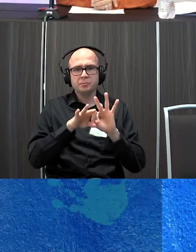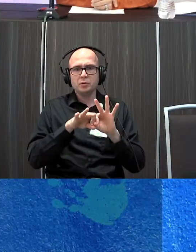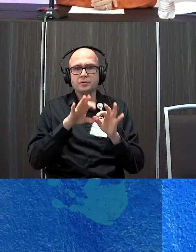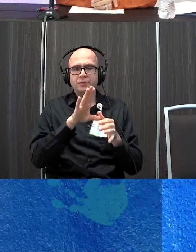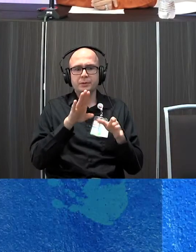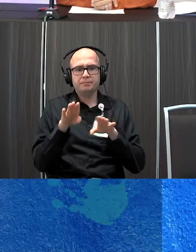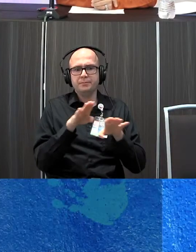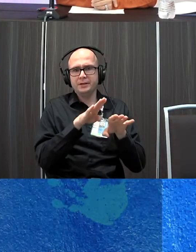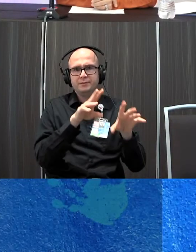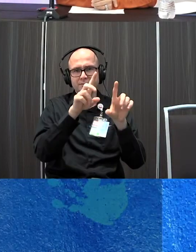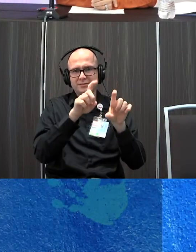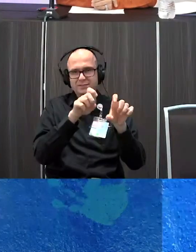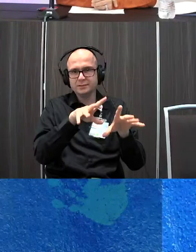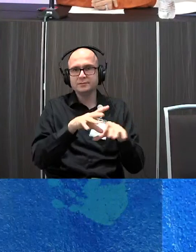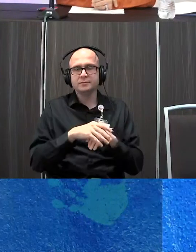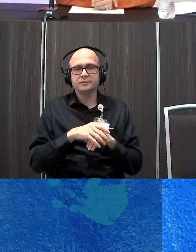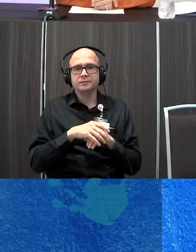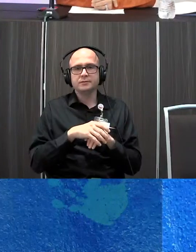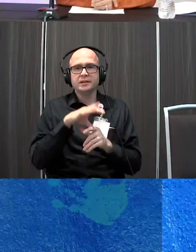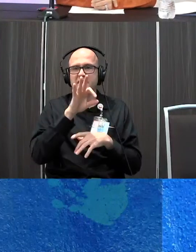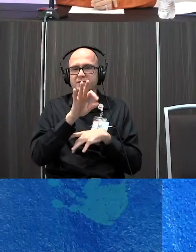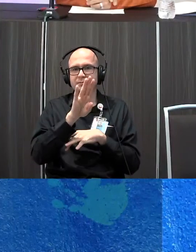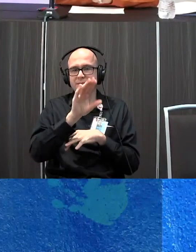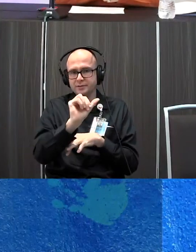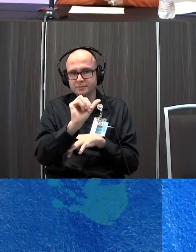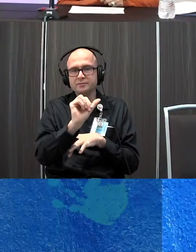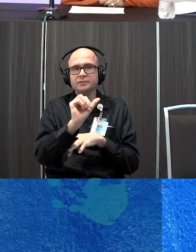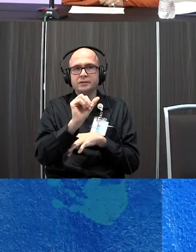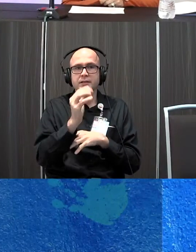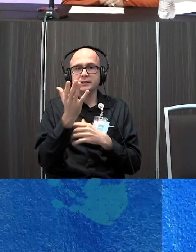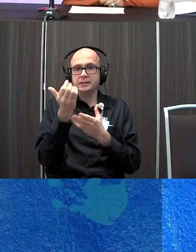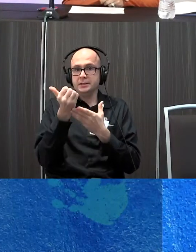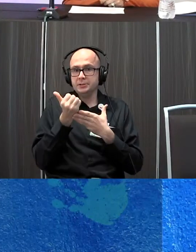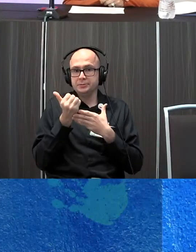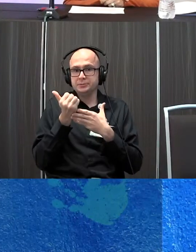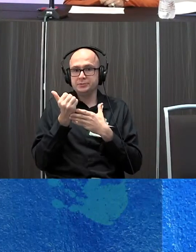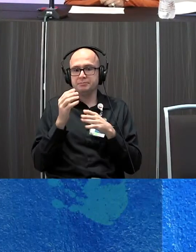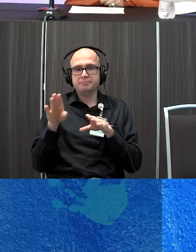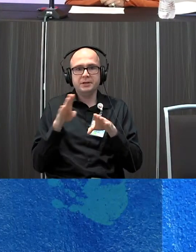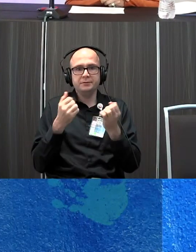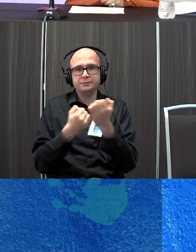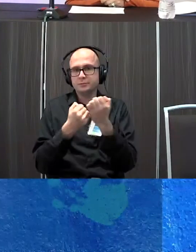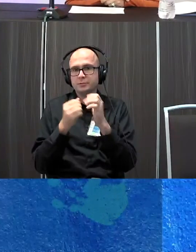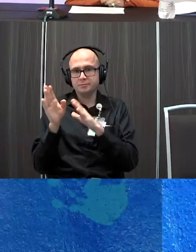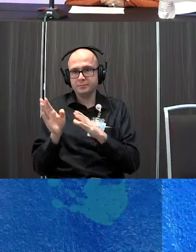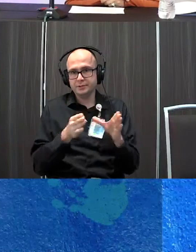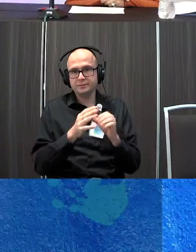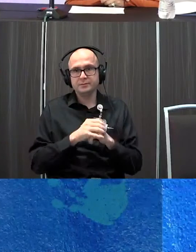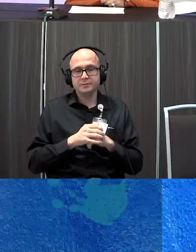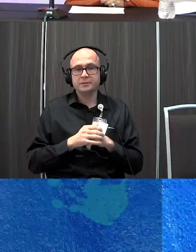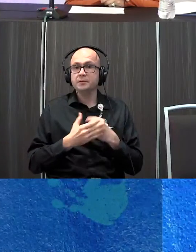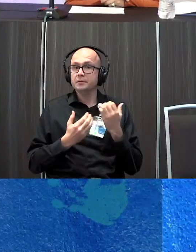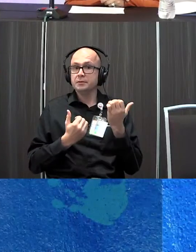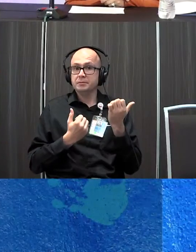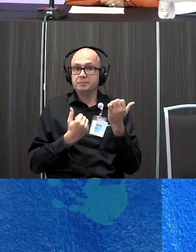behavior assessment. And then that helps us to create a behavior support plan. And we have found the behavior support